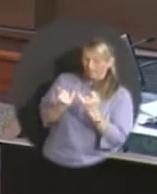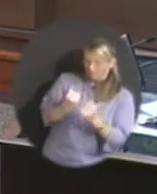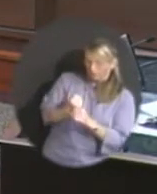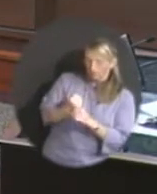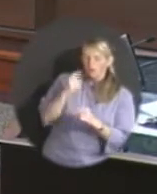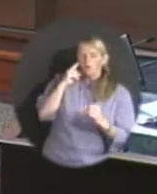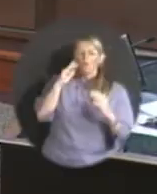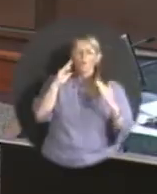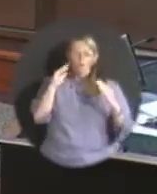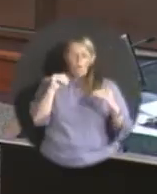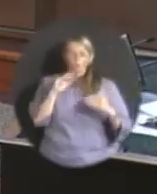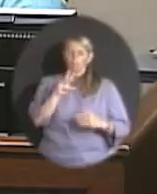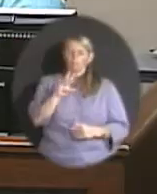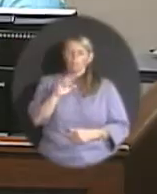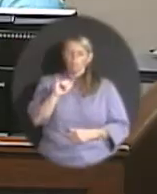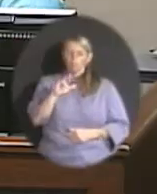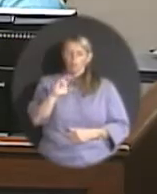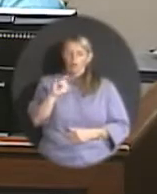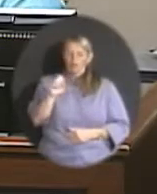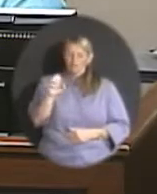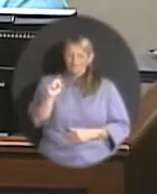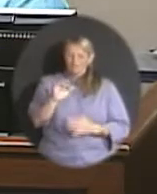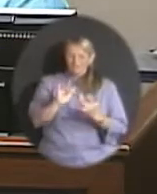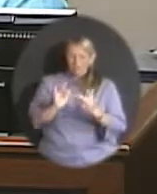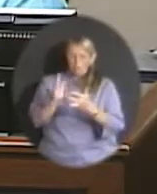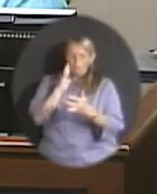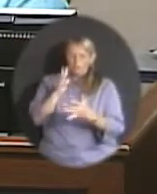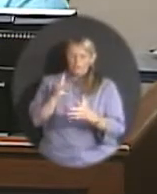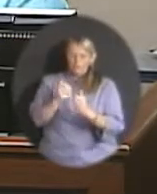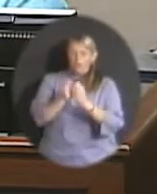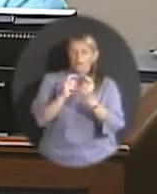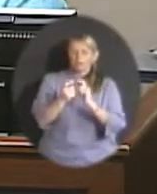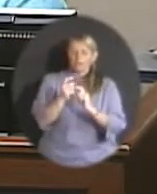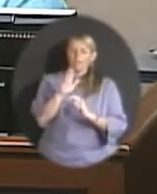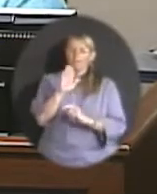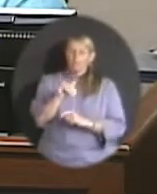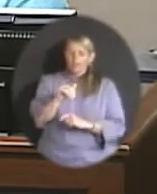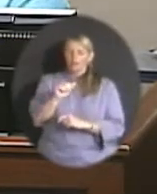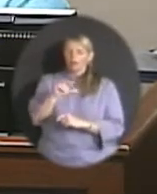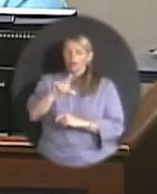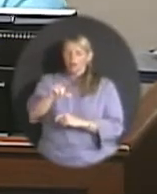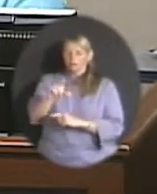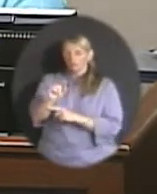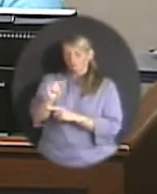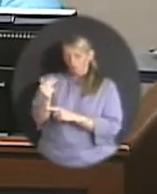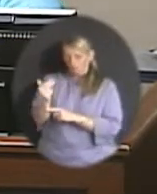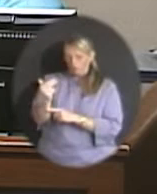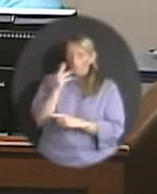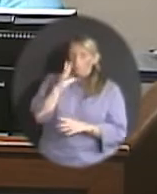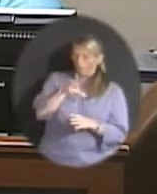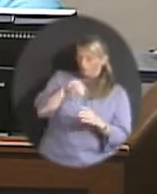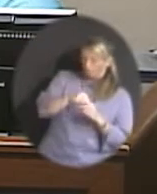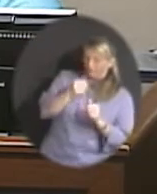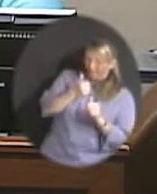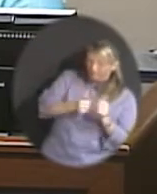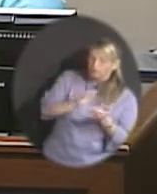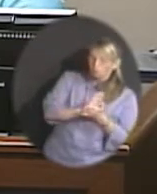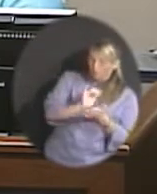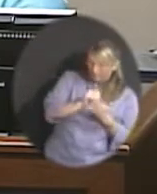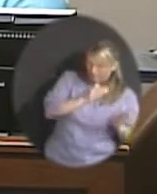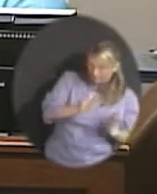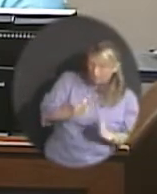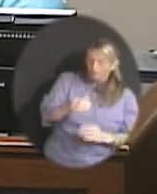wireless network updated by August of 2013. That would include all the schools. So that's our plan. So every school would be updated